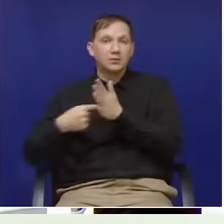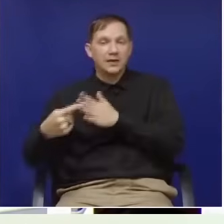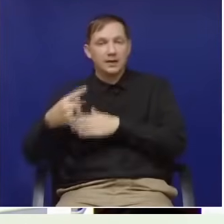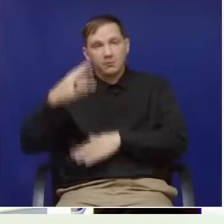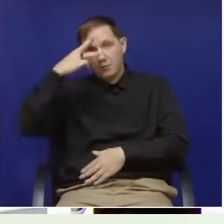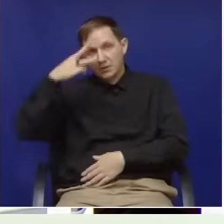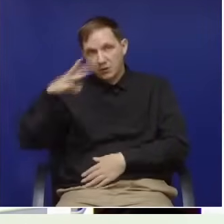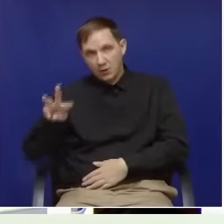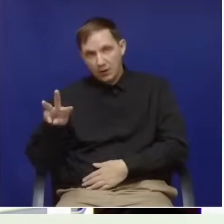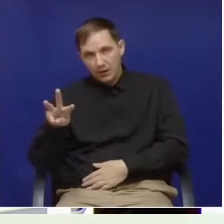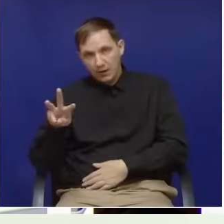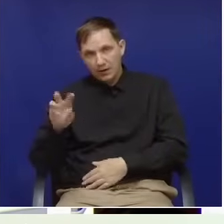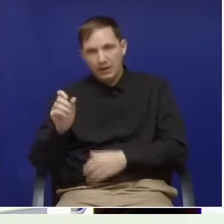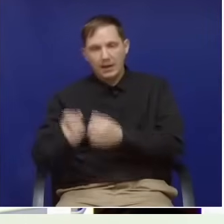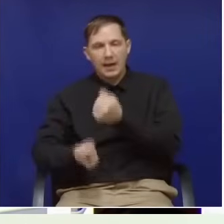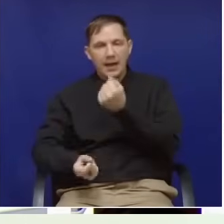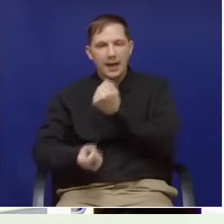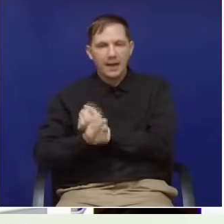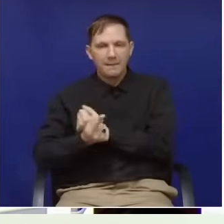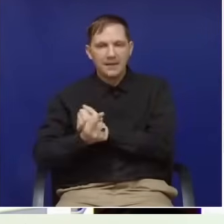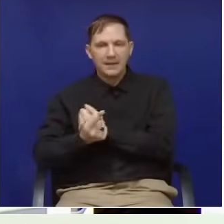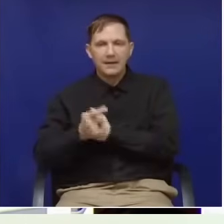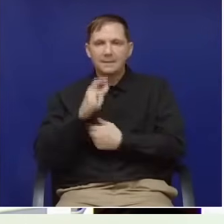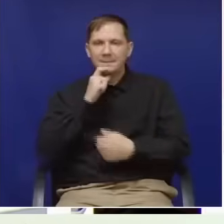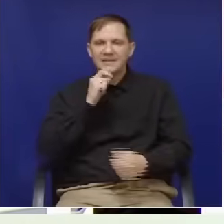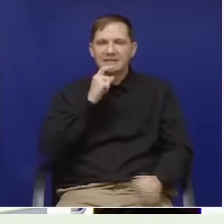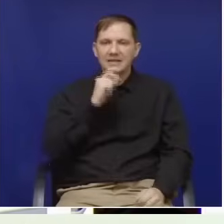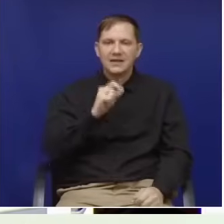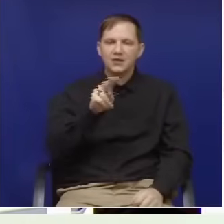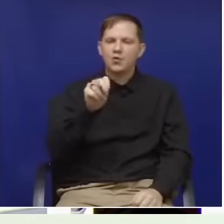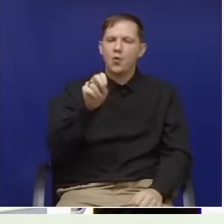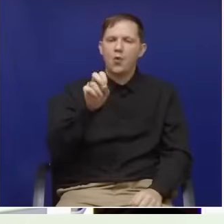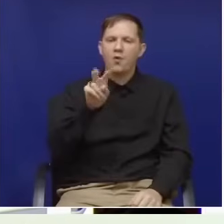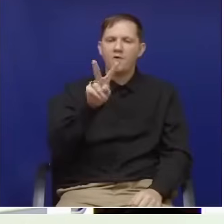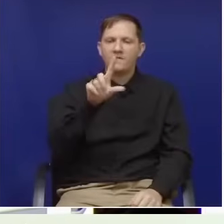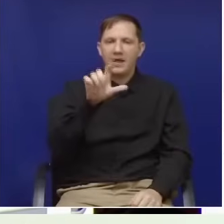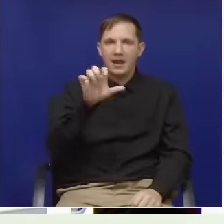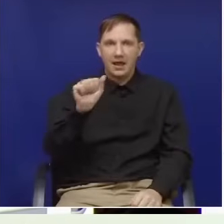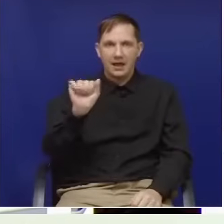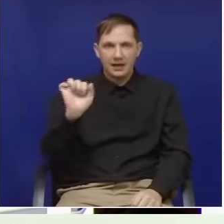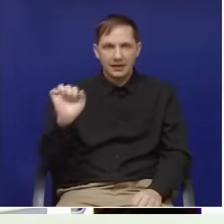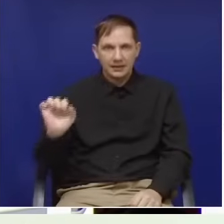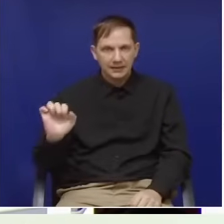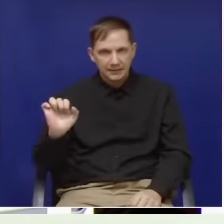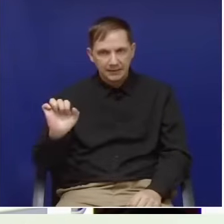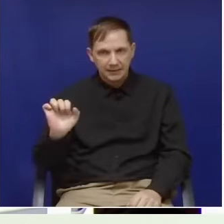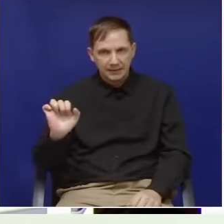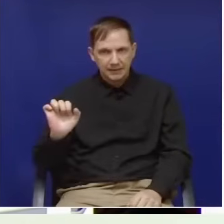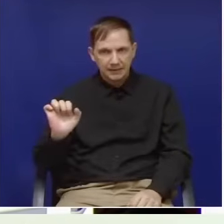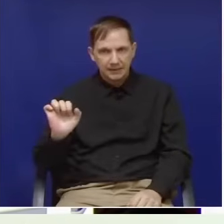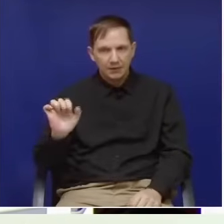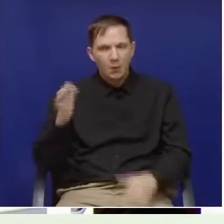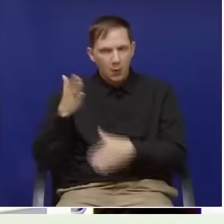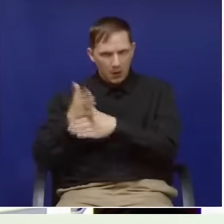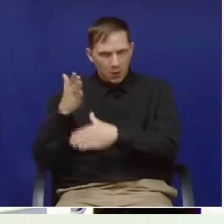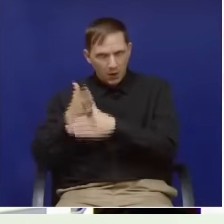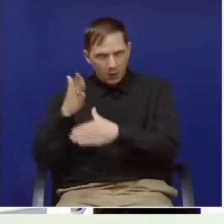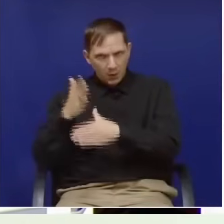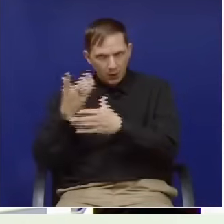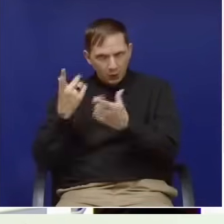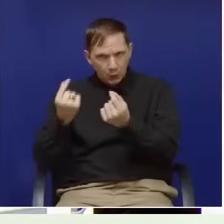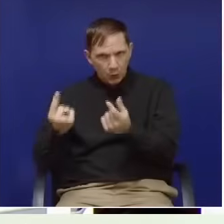Pretoria, Mr. Silas Novella, he was at his work performing his duties